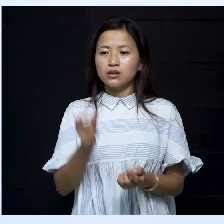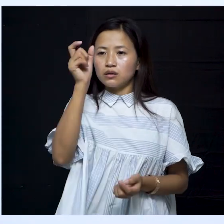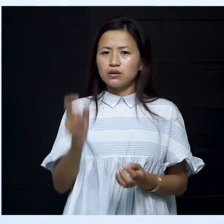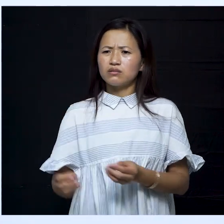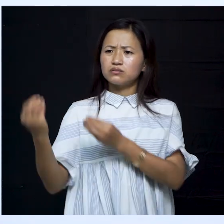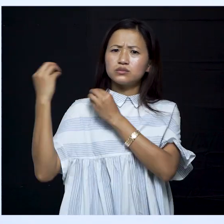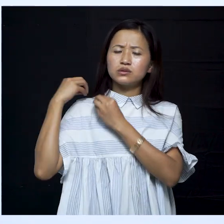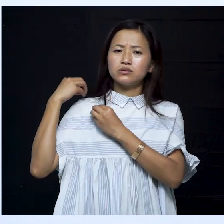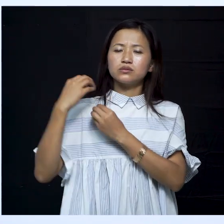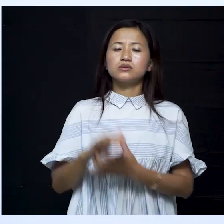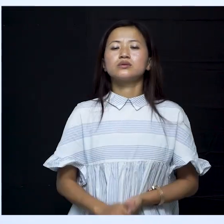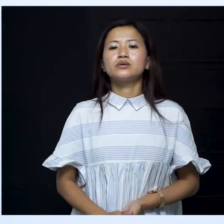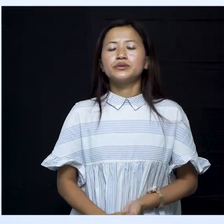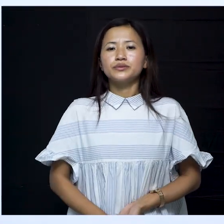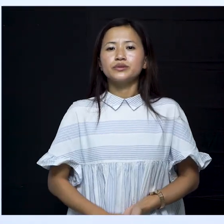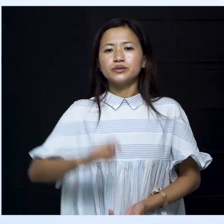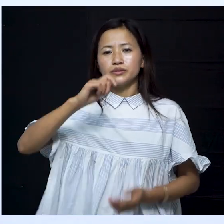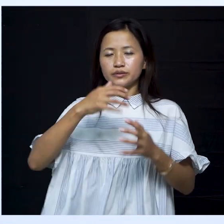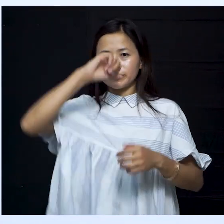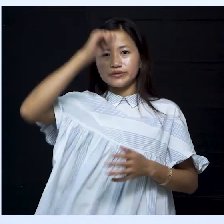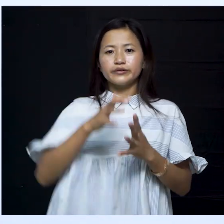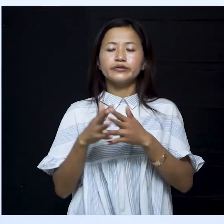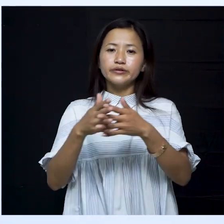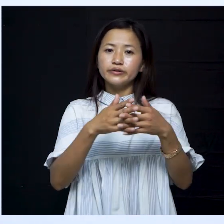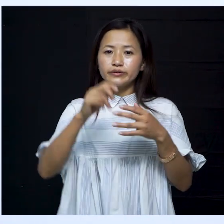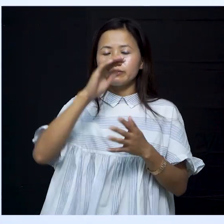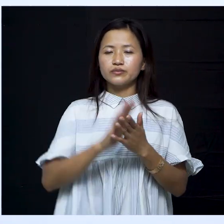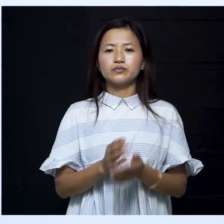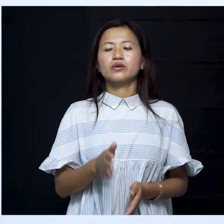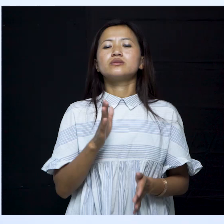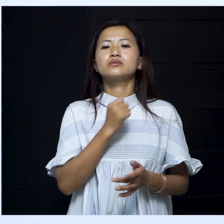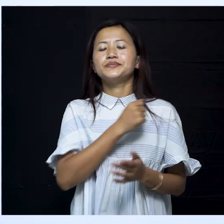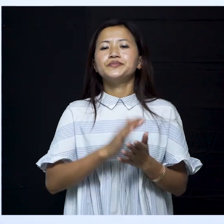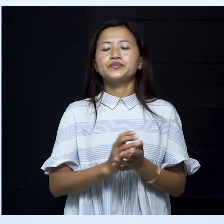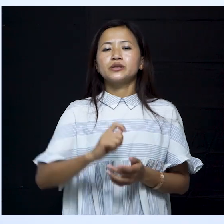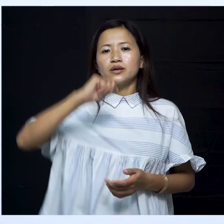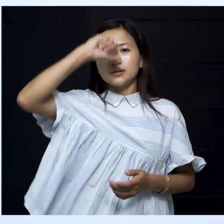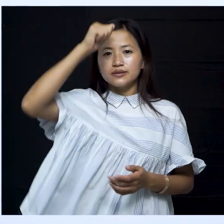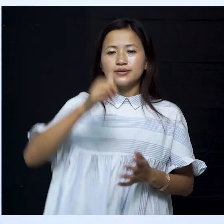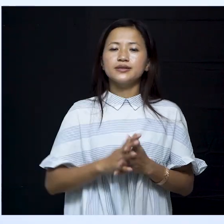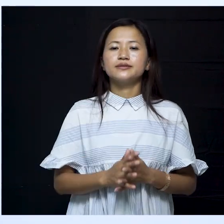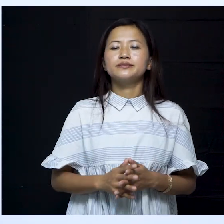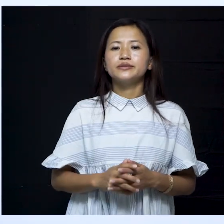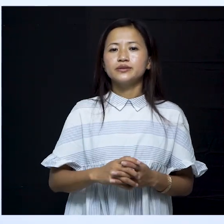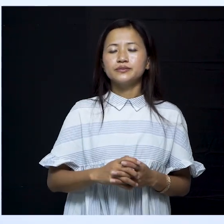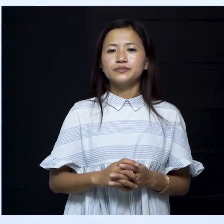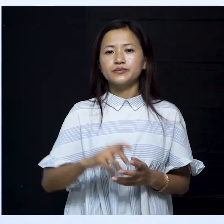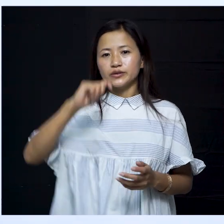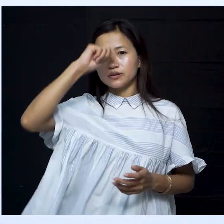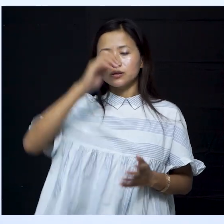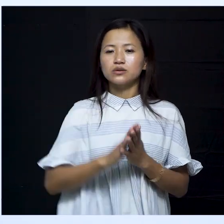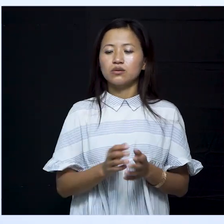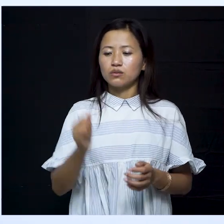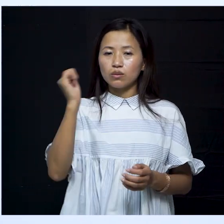which is referring to the Indian English, or we can also say the British English here. Why are? Because Indian English